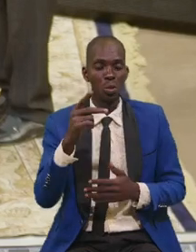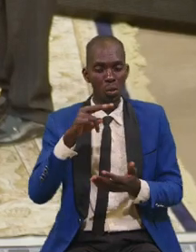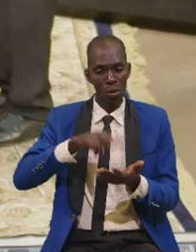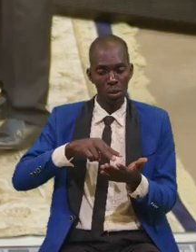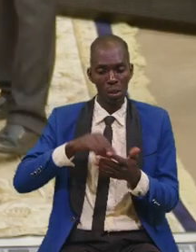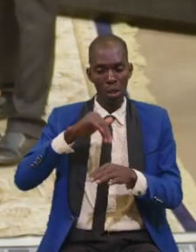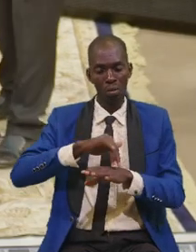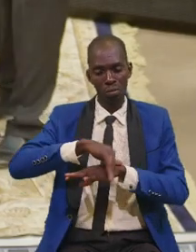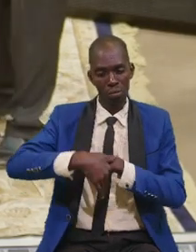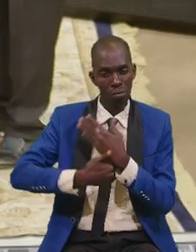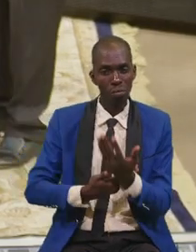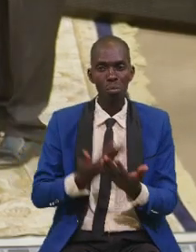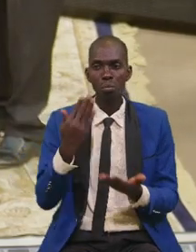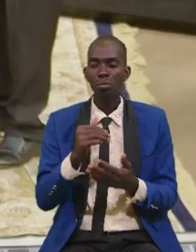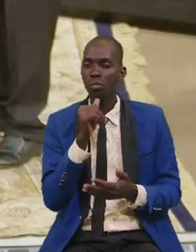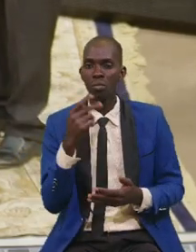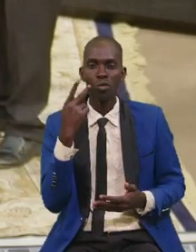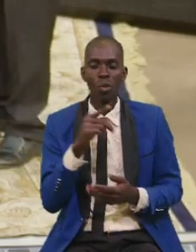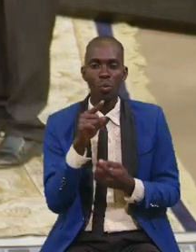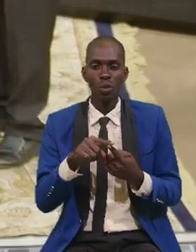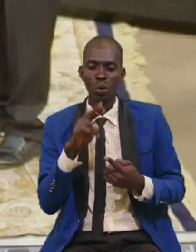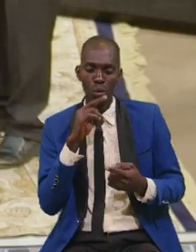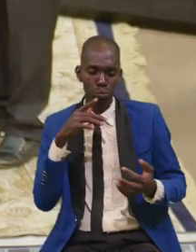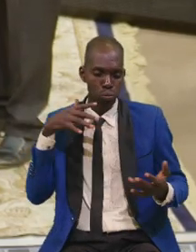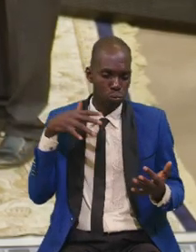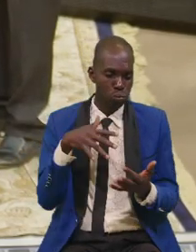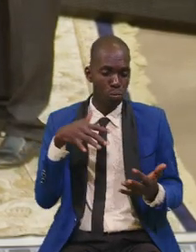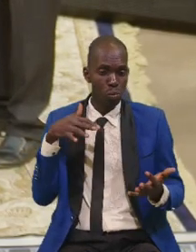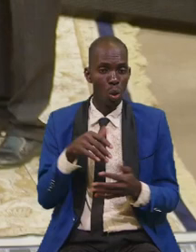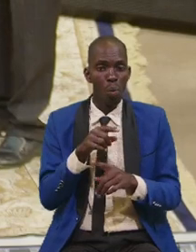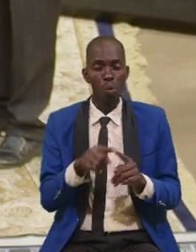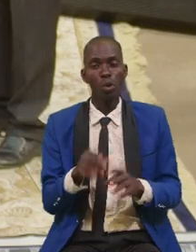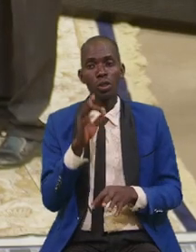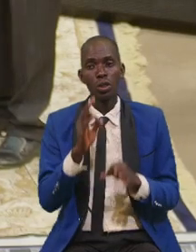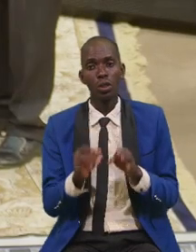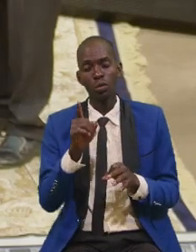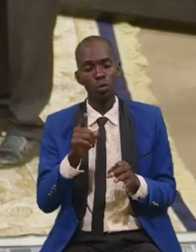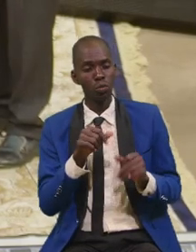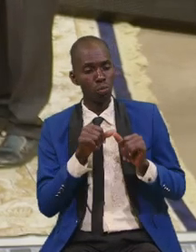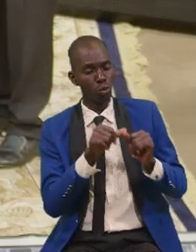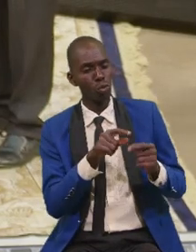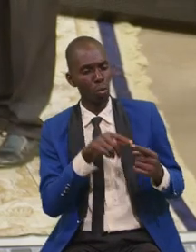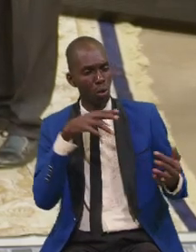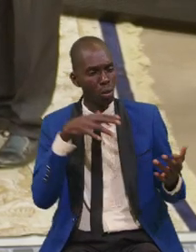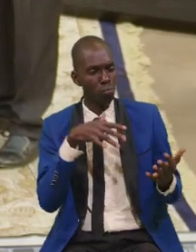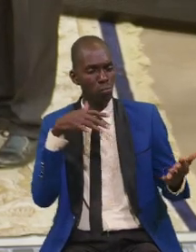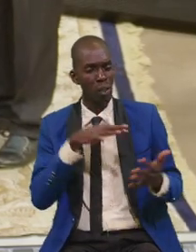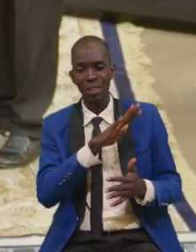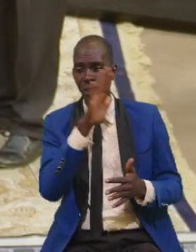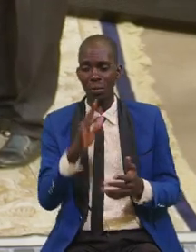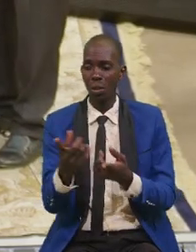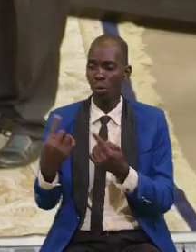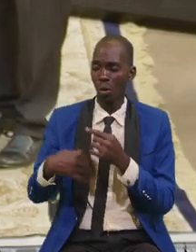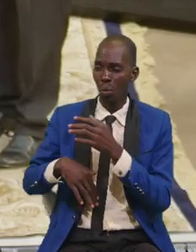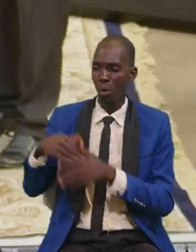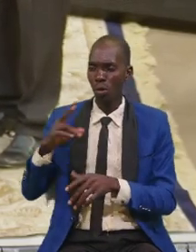and learning. It's when you come out. But if you keep on learning, you never come out. Nobody will see anything. You don't come out. They'll see that there